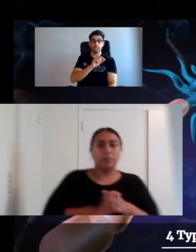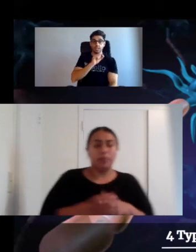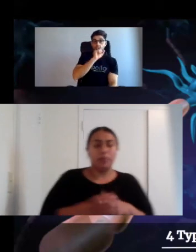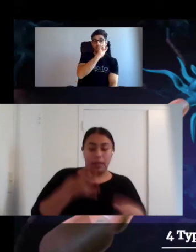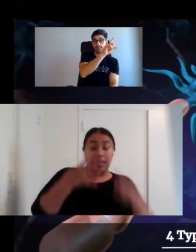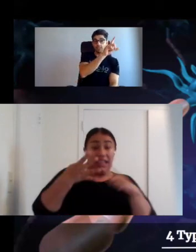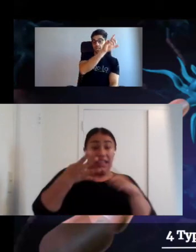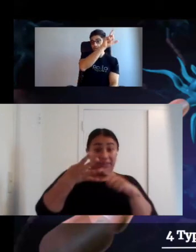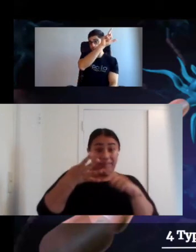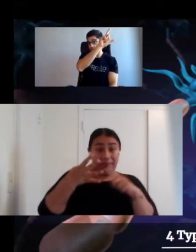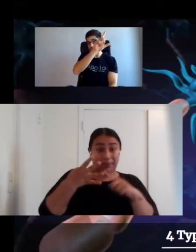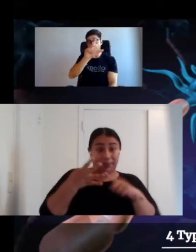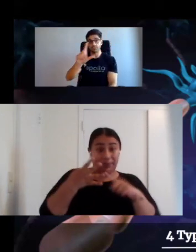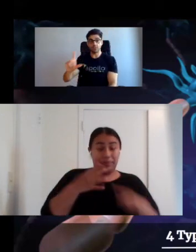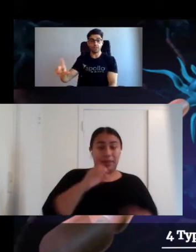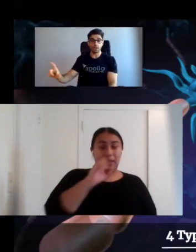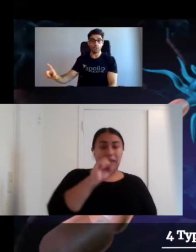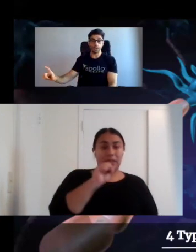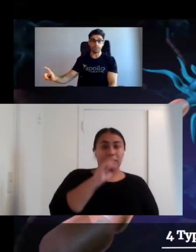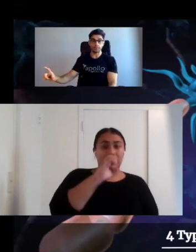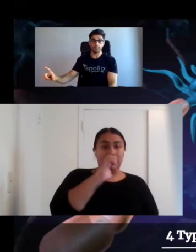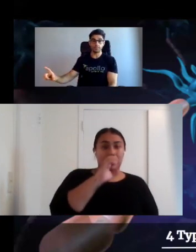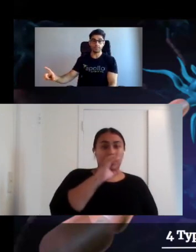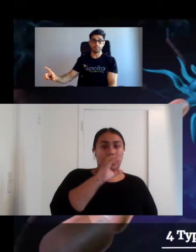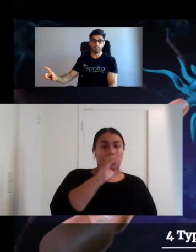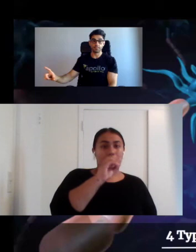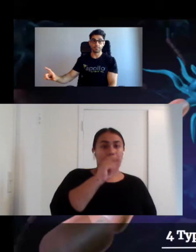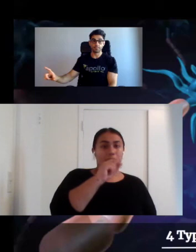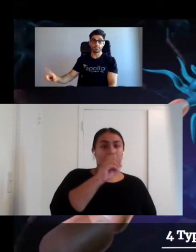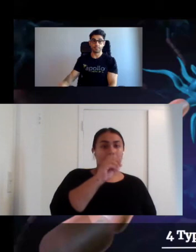unfortunate. They are diagnosed and they decompensate very quickly.